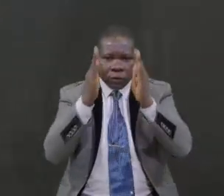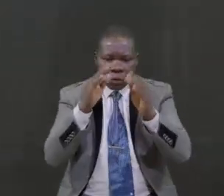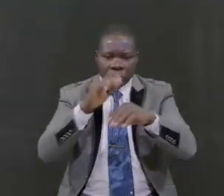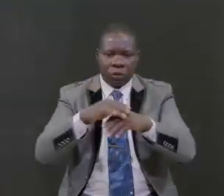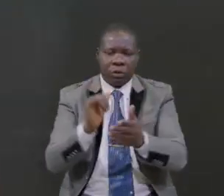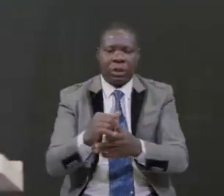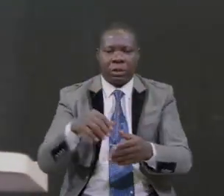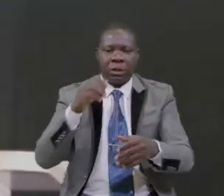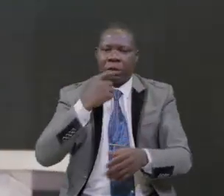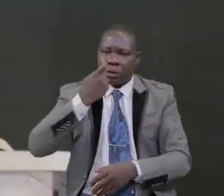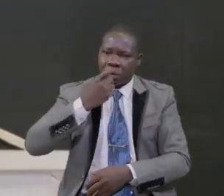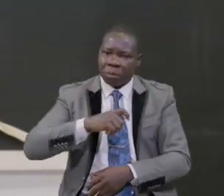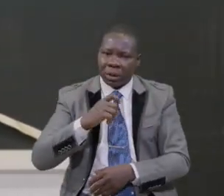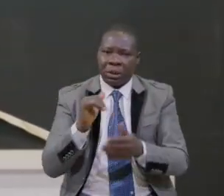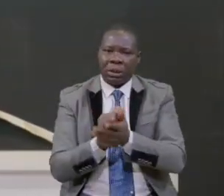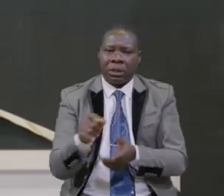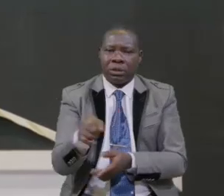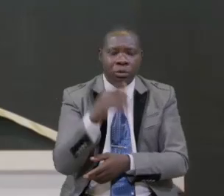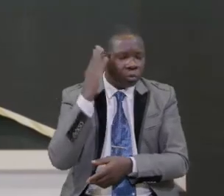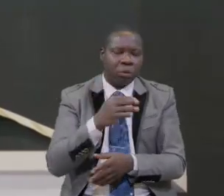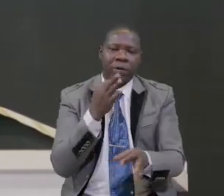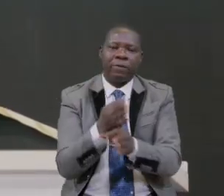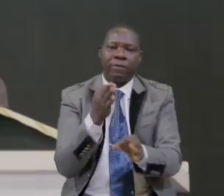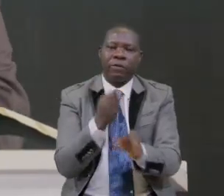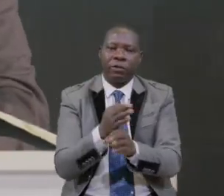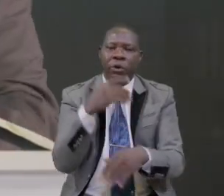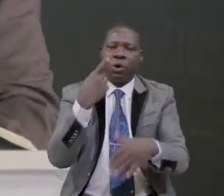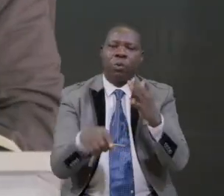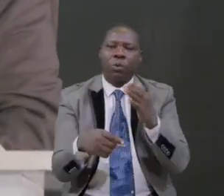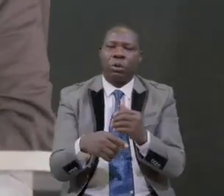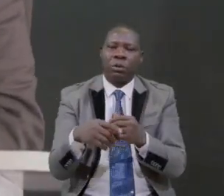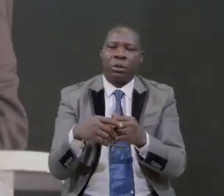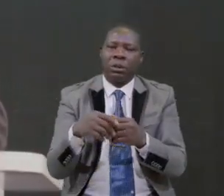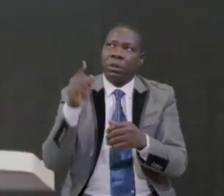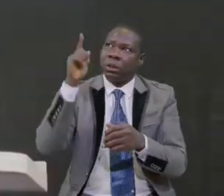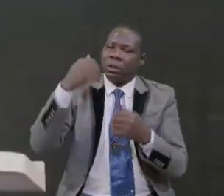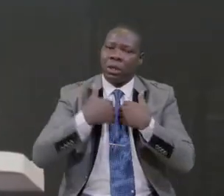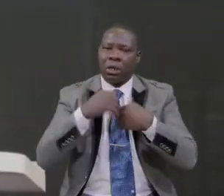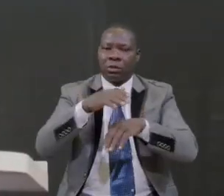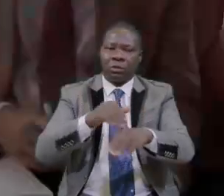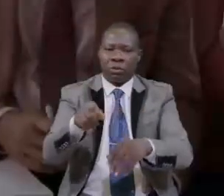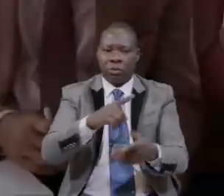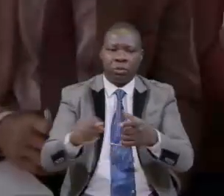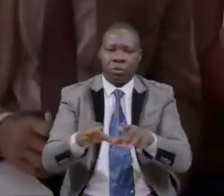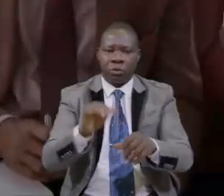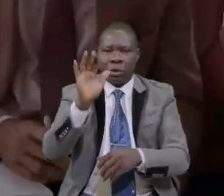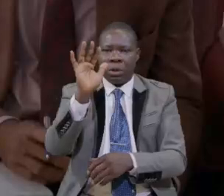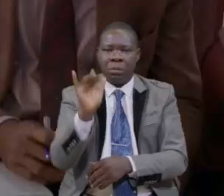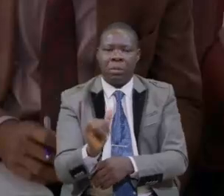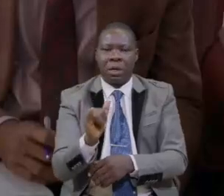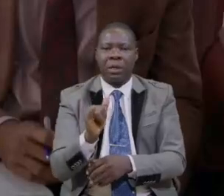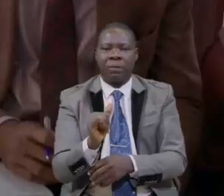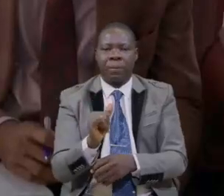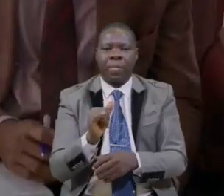that you will fulfill what he has called you to do by toiling and